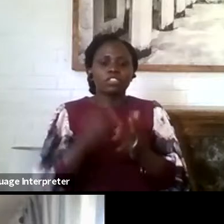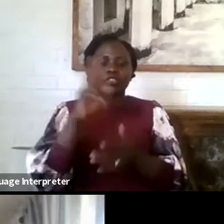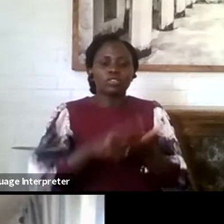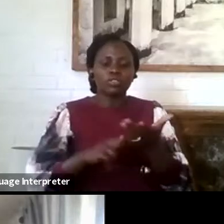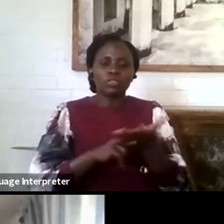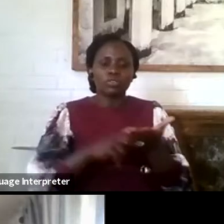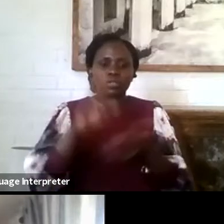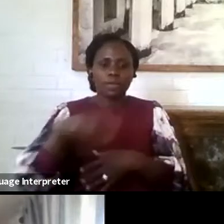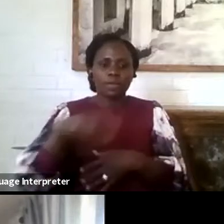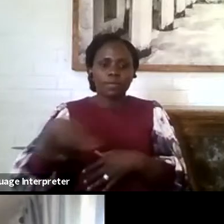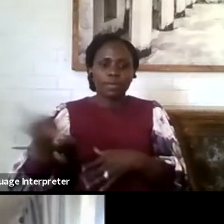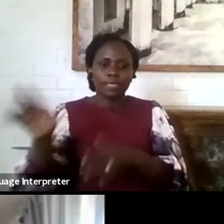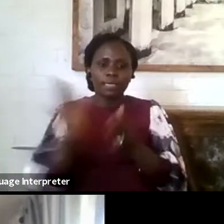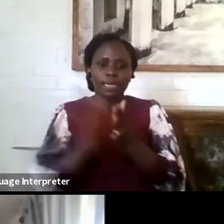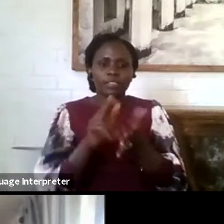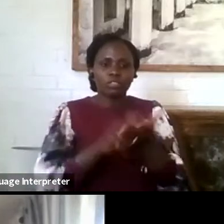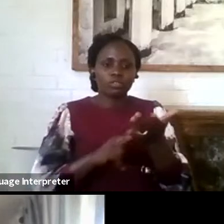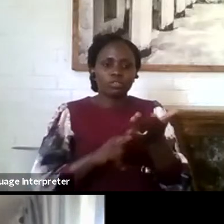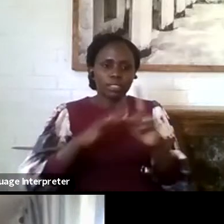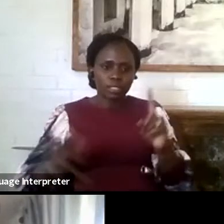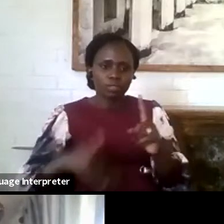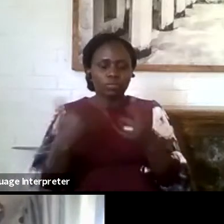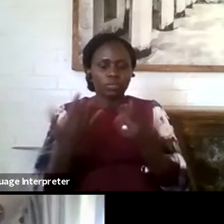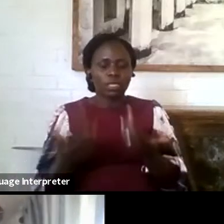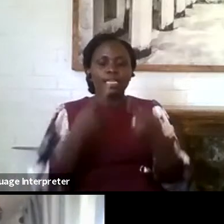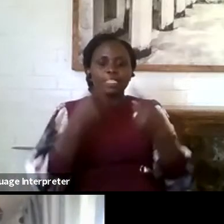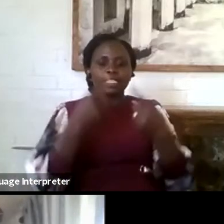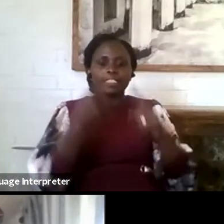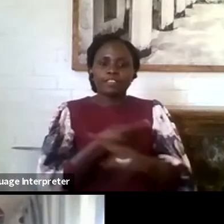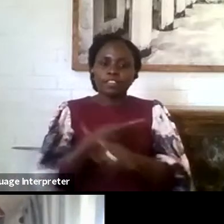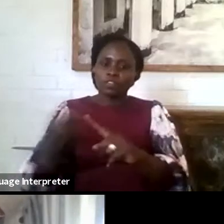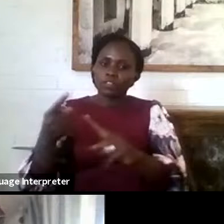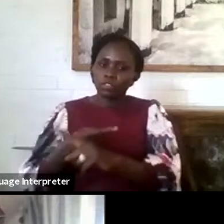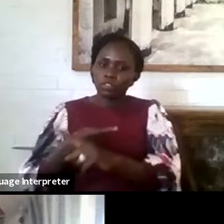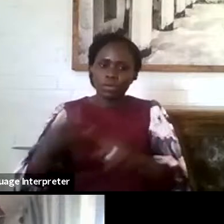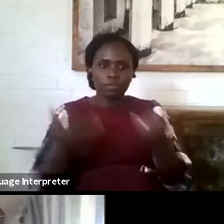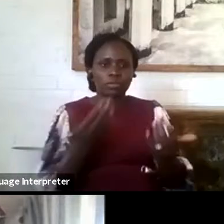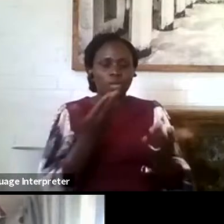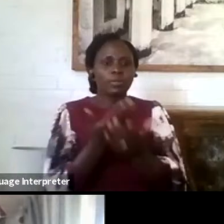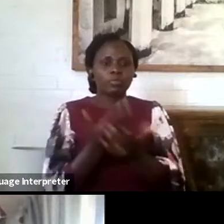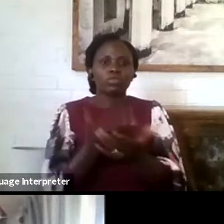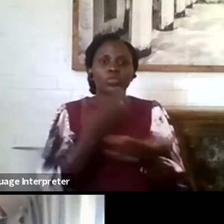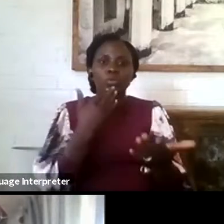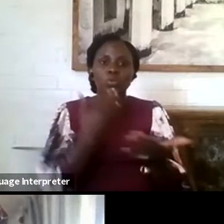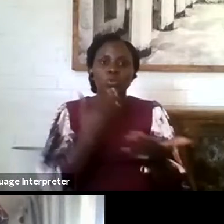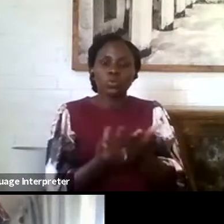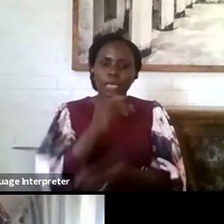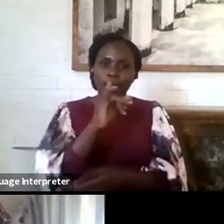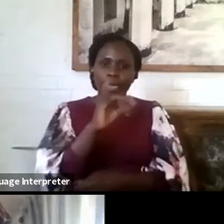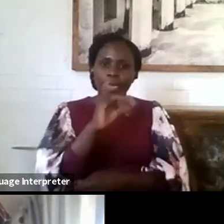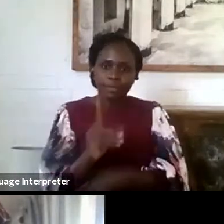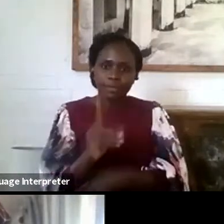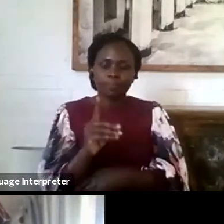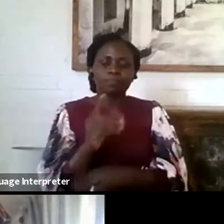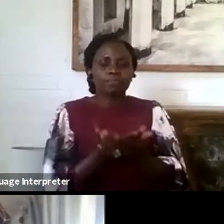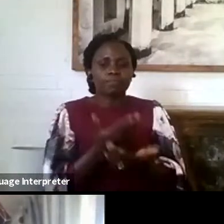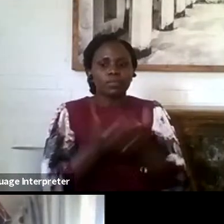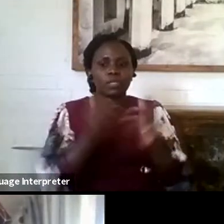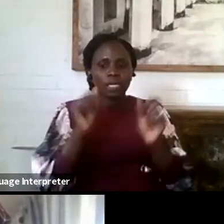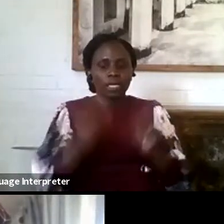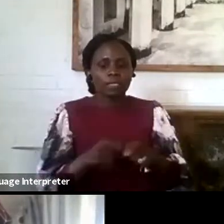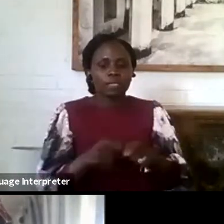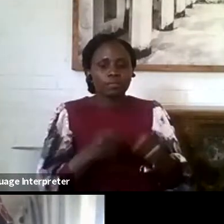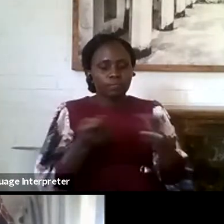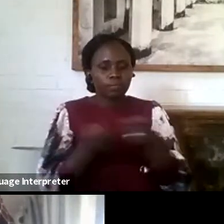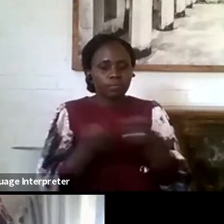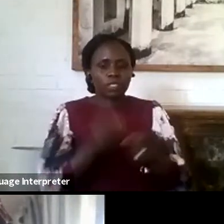So several alliances have proposed good ID principles that should govern digital ID. And some